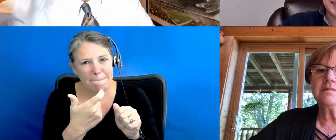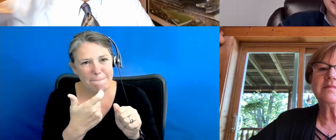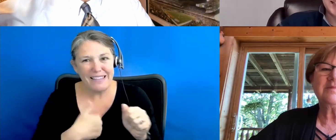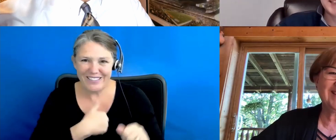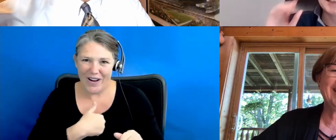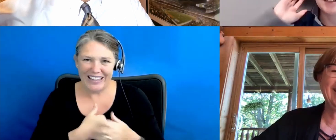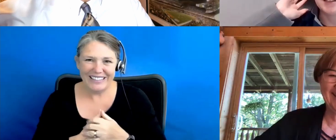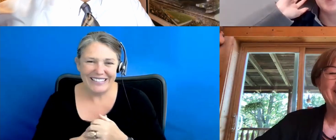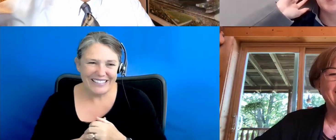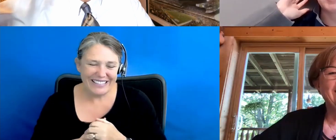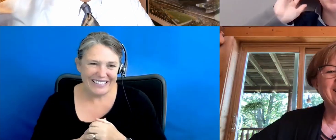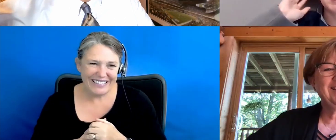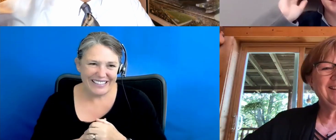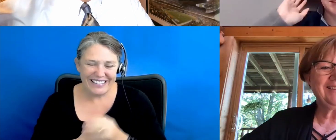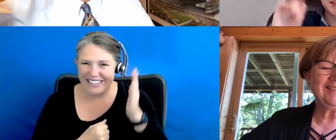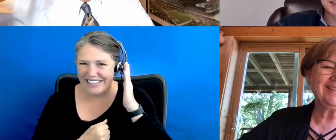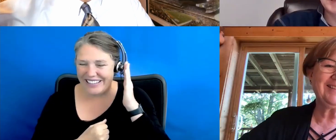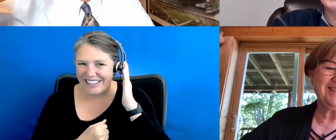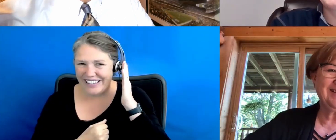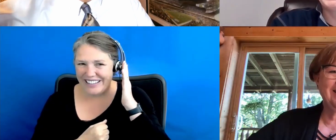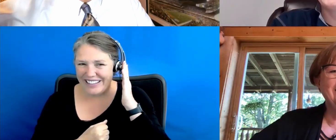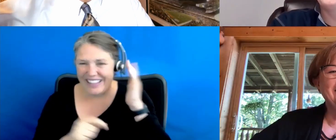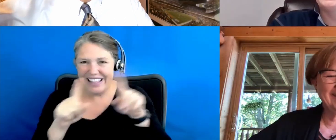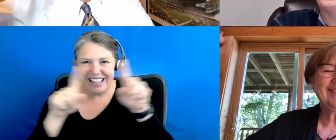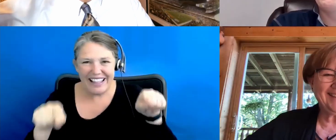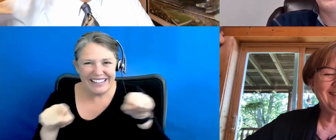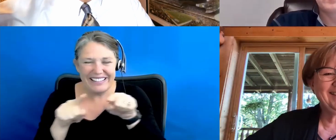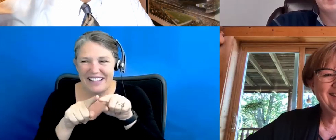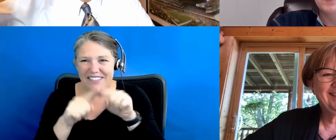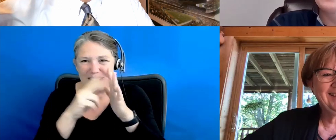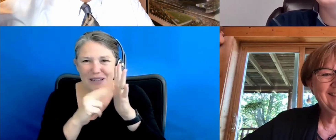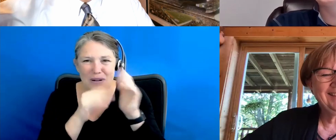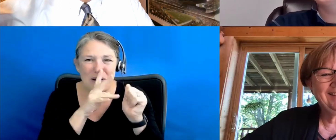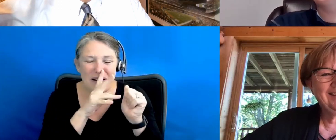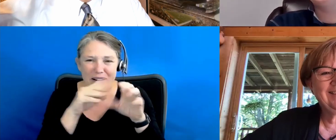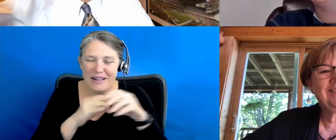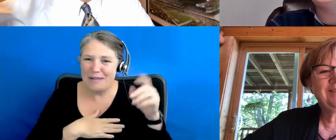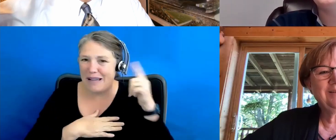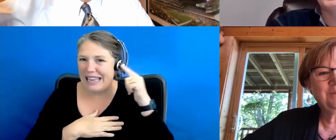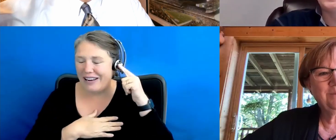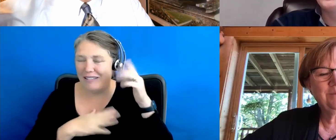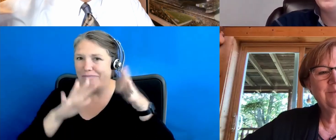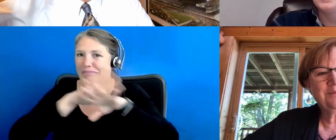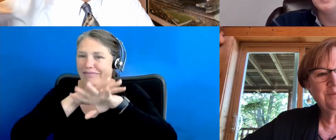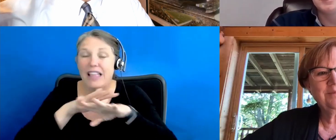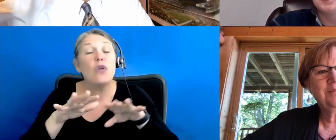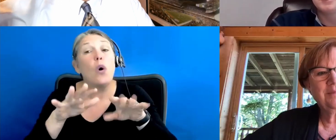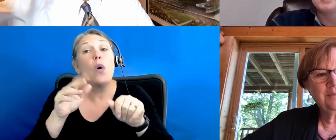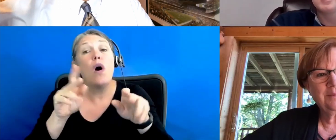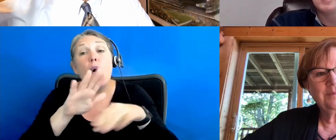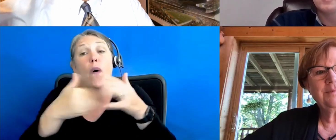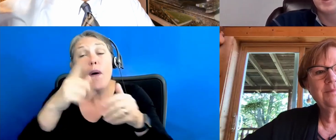Sorry, I had my voiceover or the screen reader in my ear, but everyone else who showed up